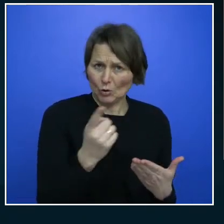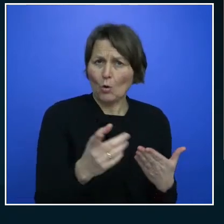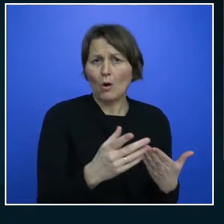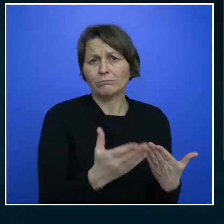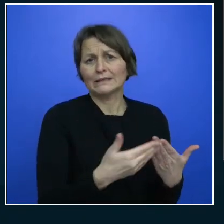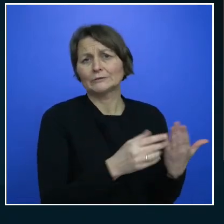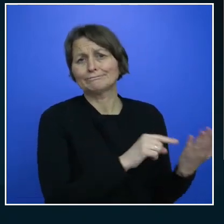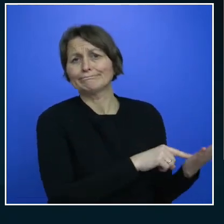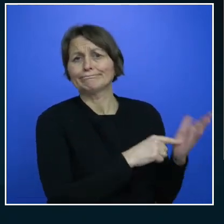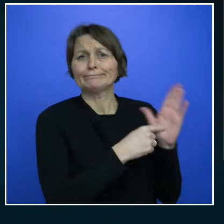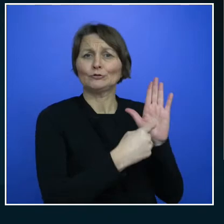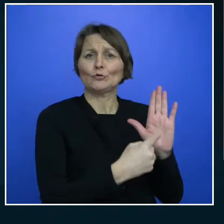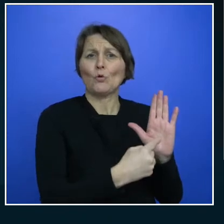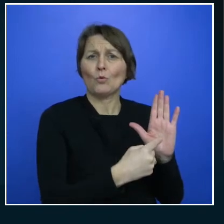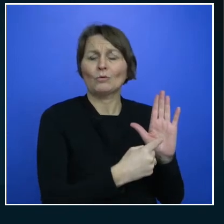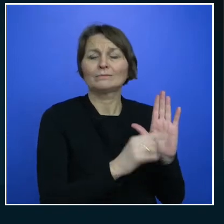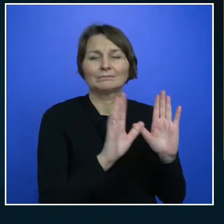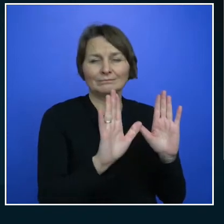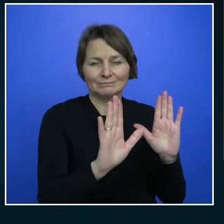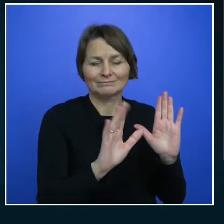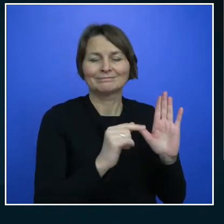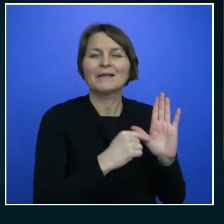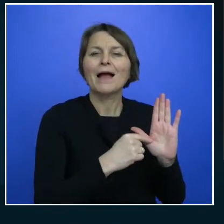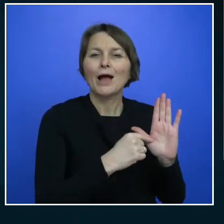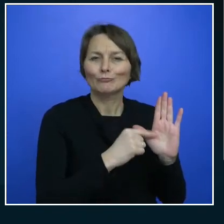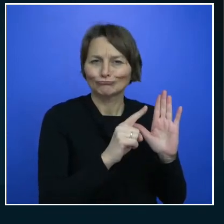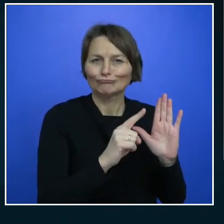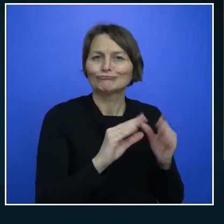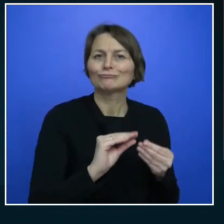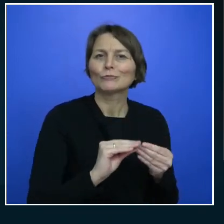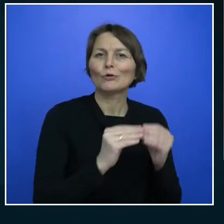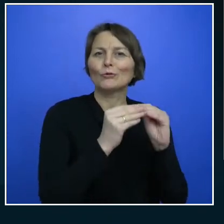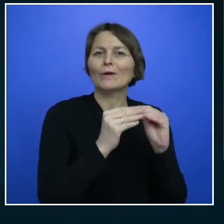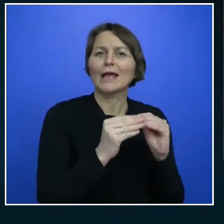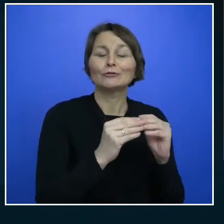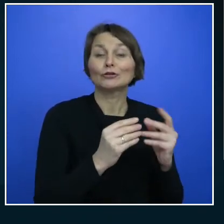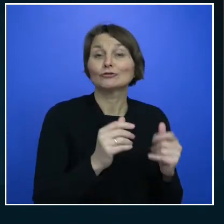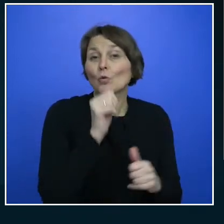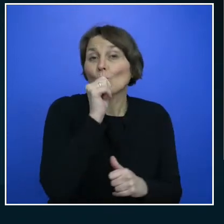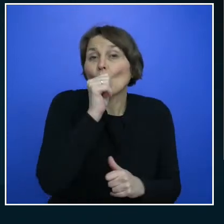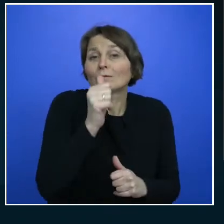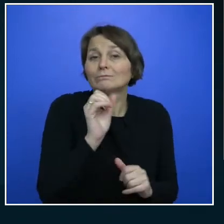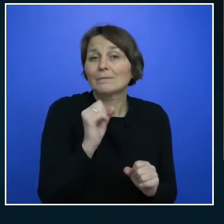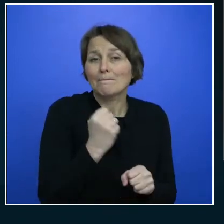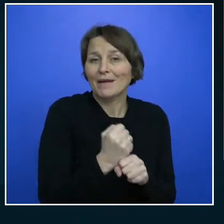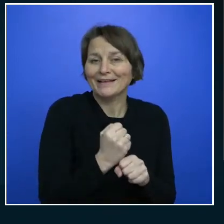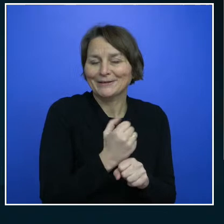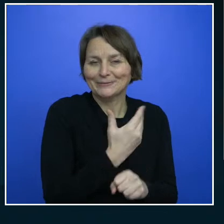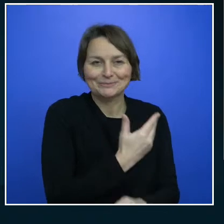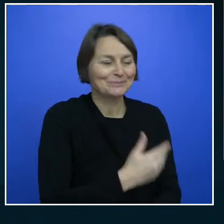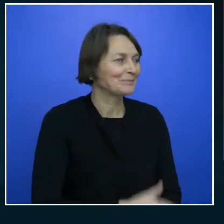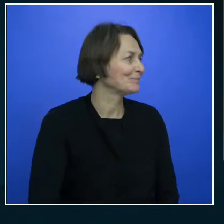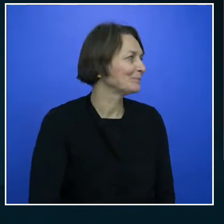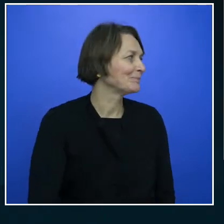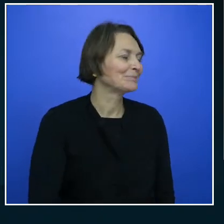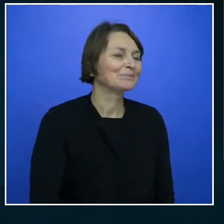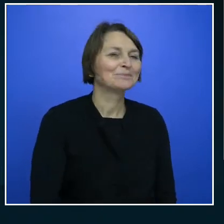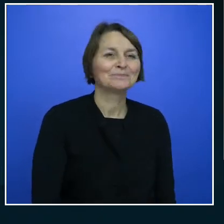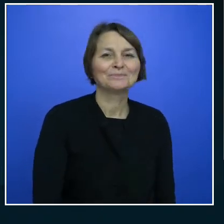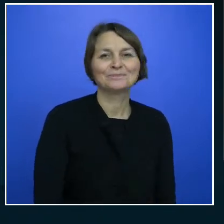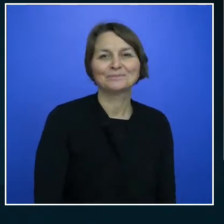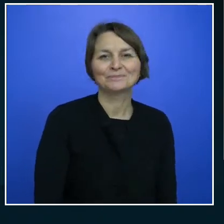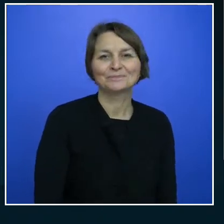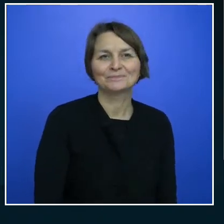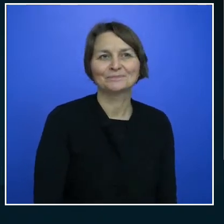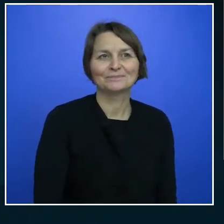after the fact. But I'm going to actually, because I've got enough time here, I'm going to create one on the fly. Let's go into here, pipelines. We're going to